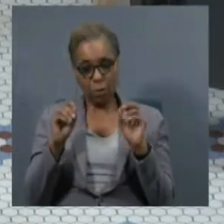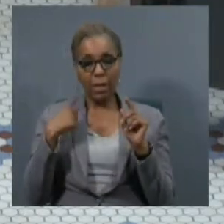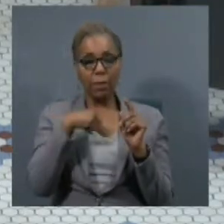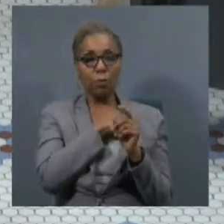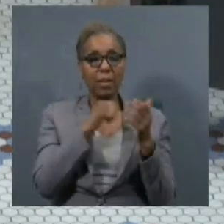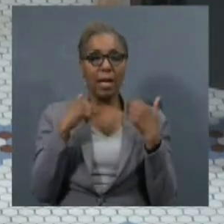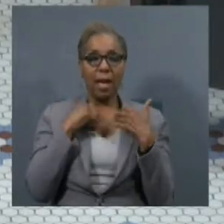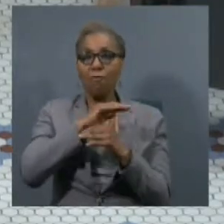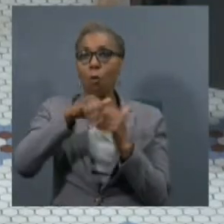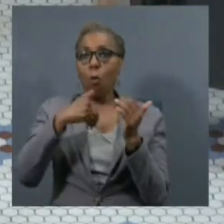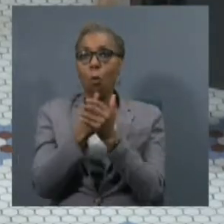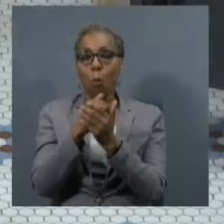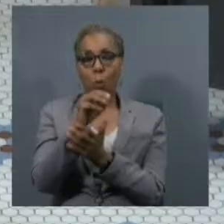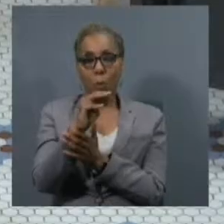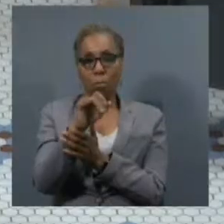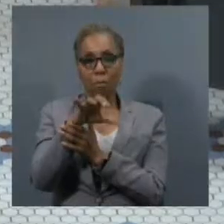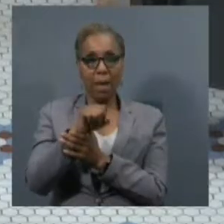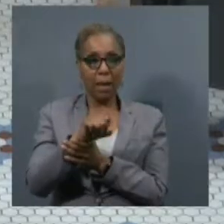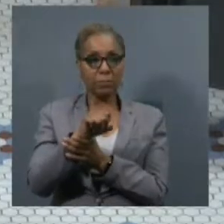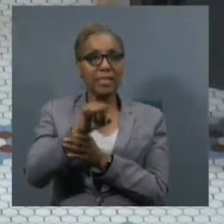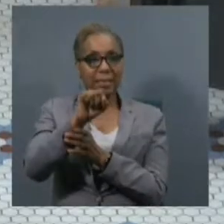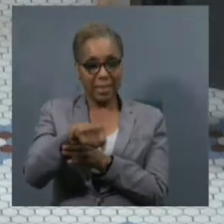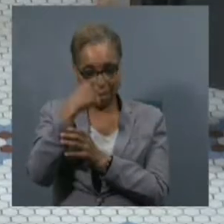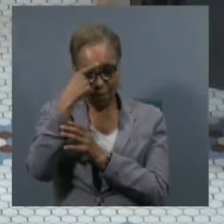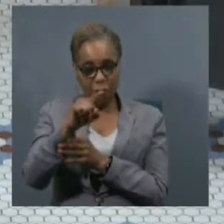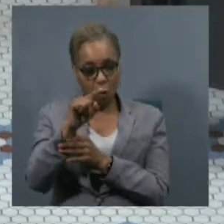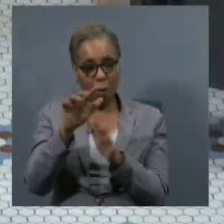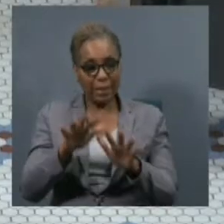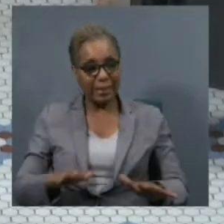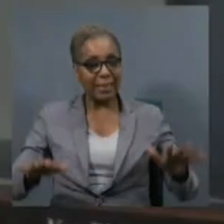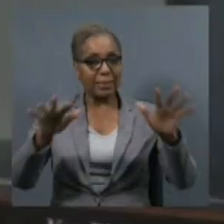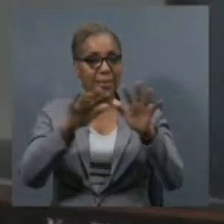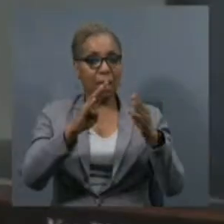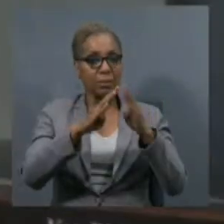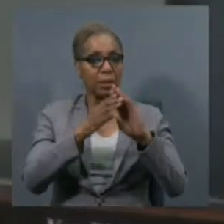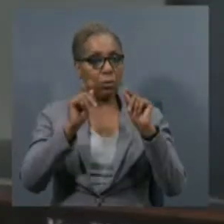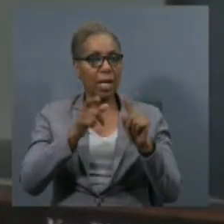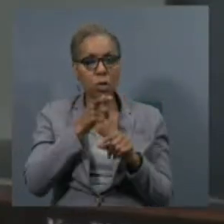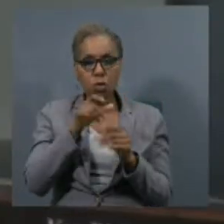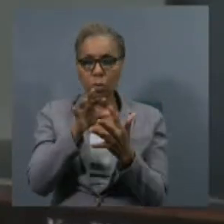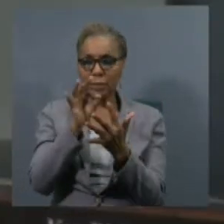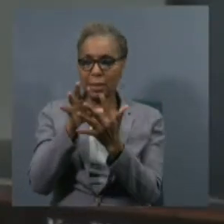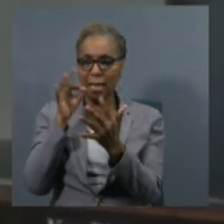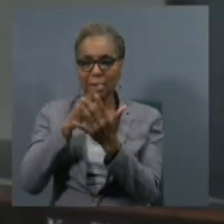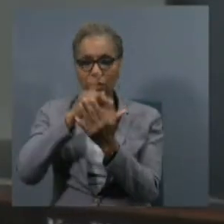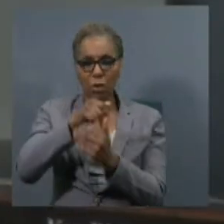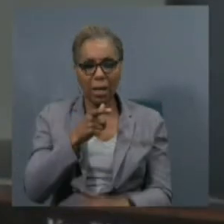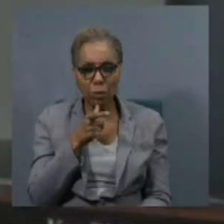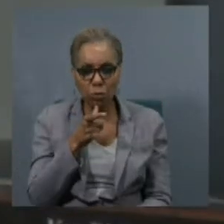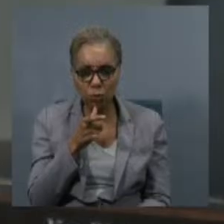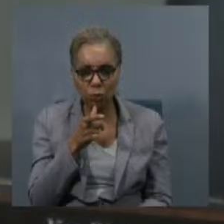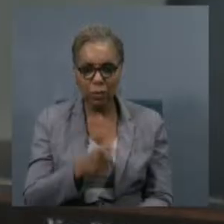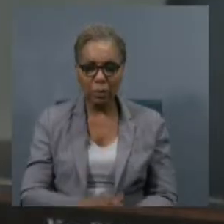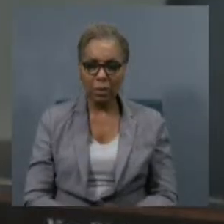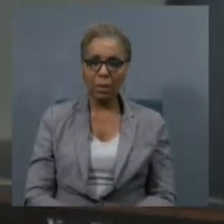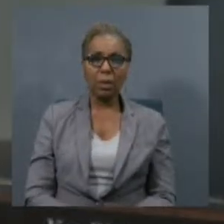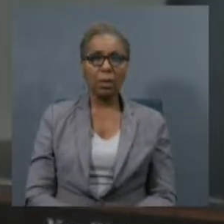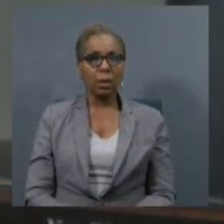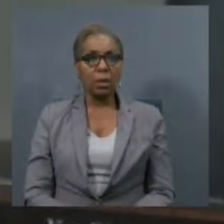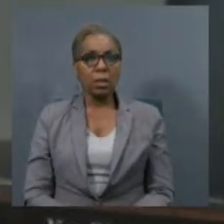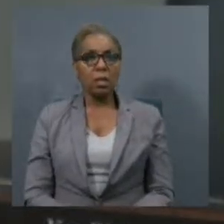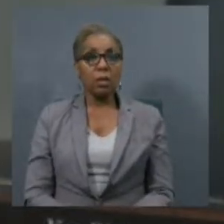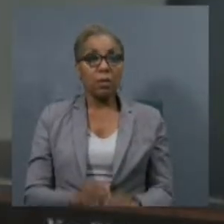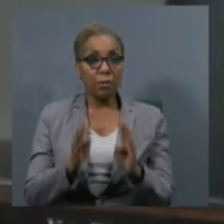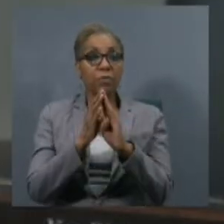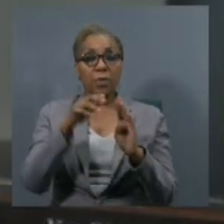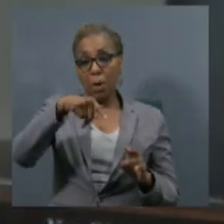the maps. Yes, for the entire city. Okay, and who selected these projects? So